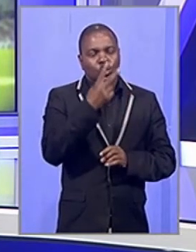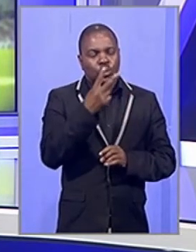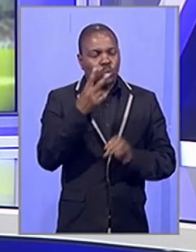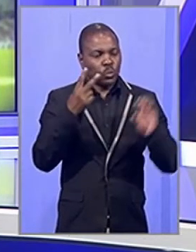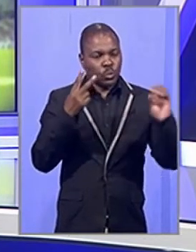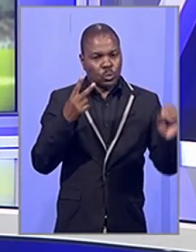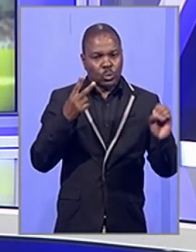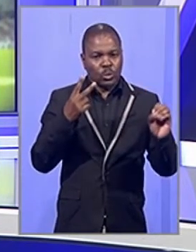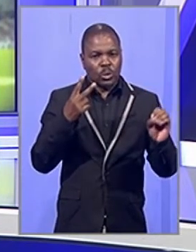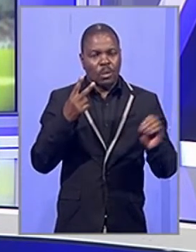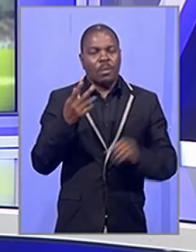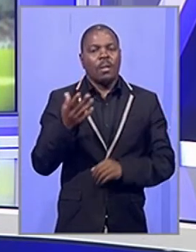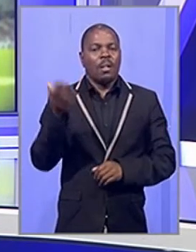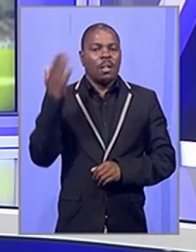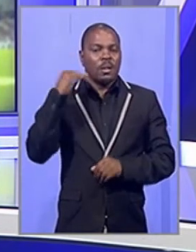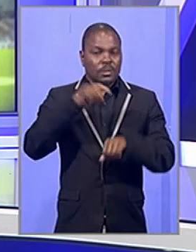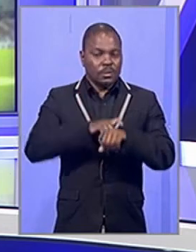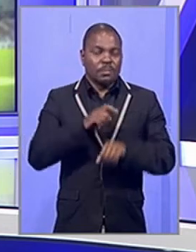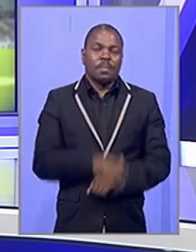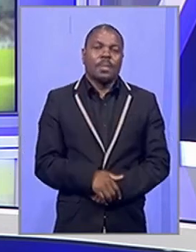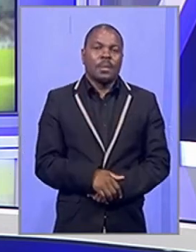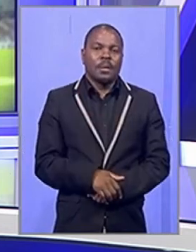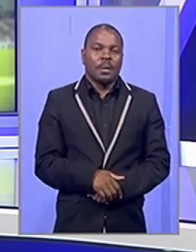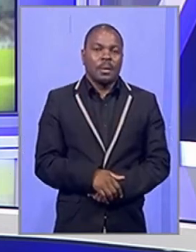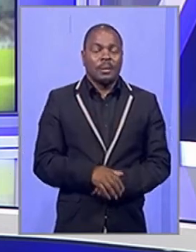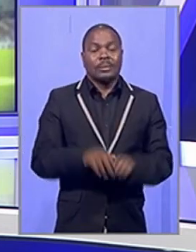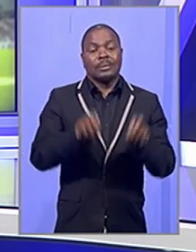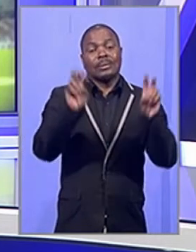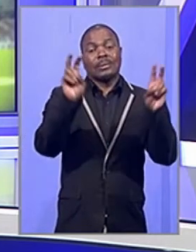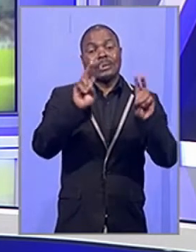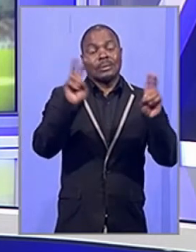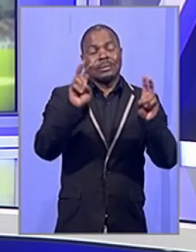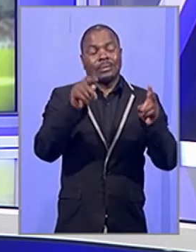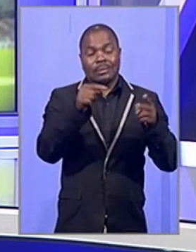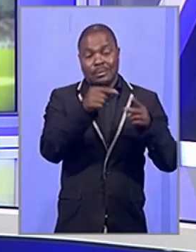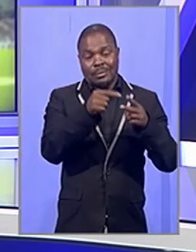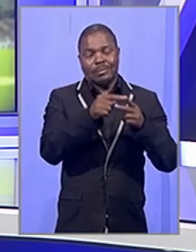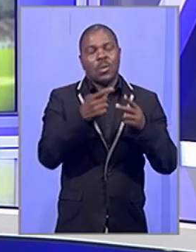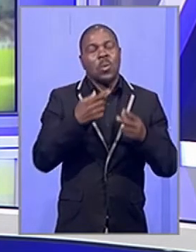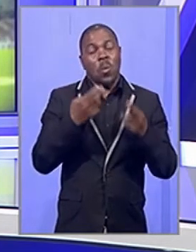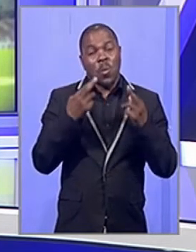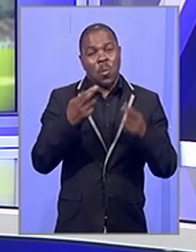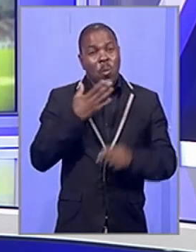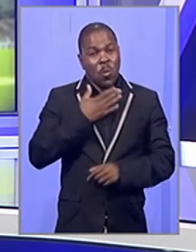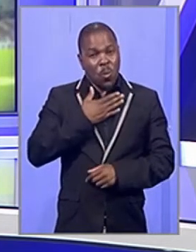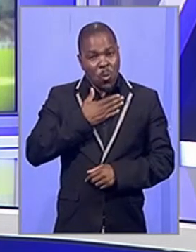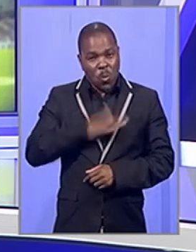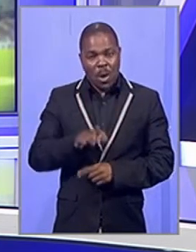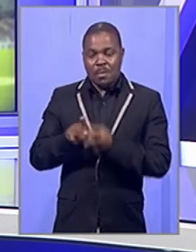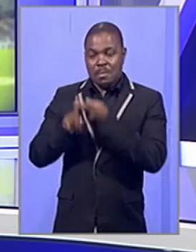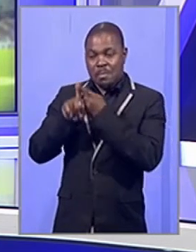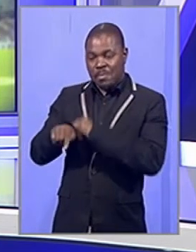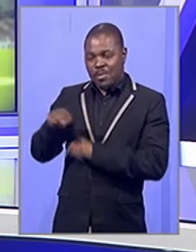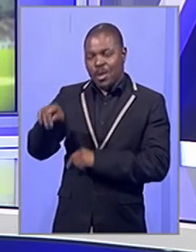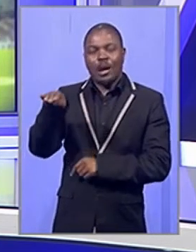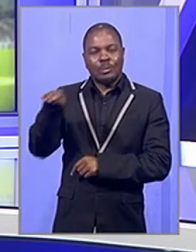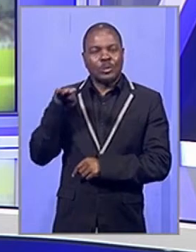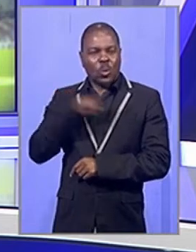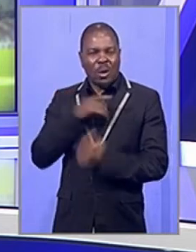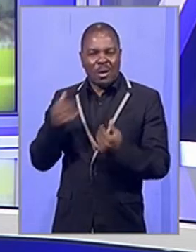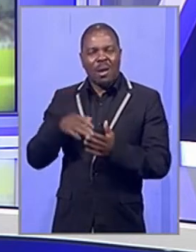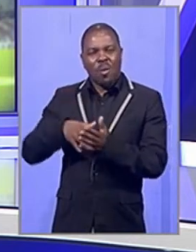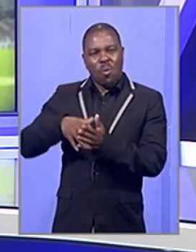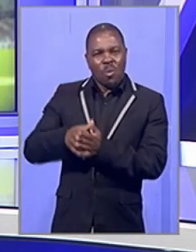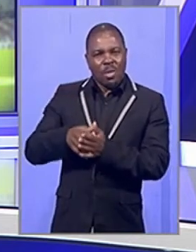lefela papading ya tšona ya mafelelo. Ge e le Kaizer Chiefs yona e ikemišeditše go ikgatelela ka bofokodi bja Amazulu